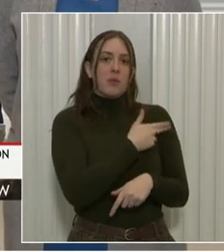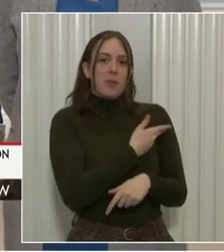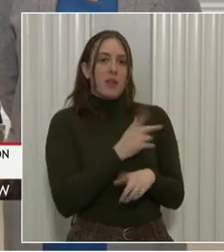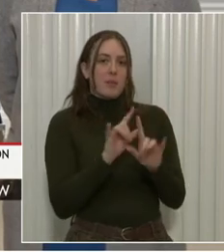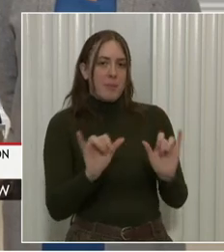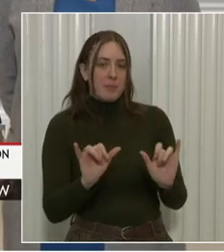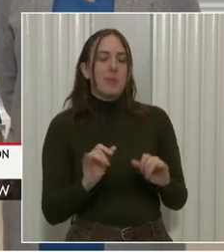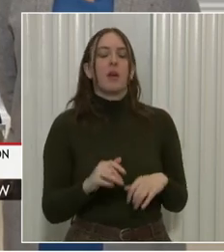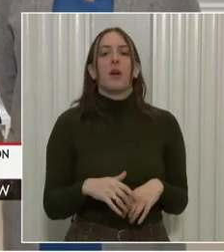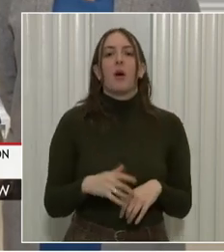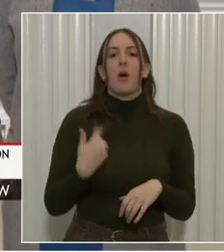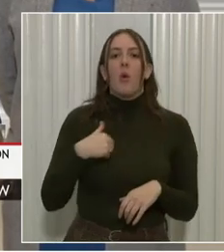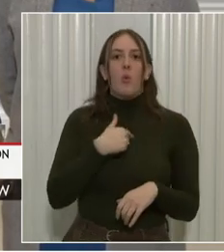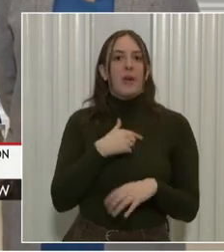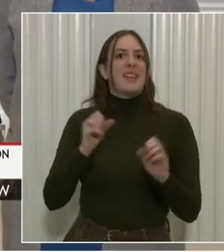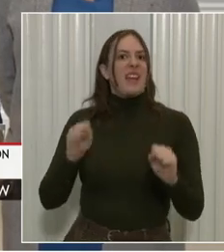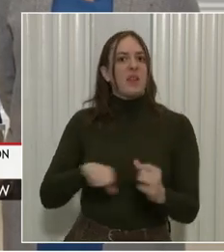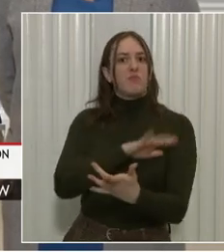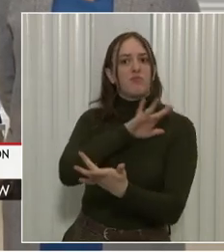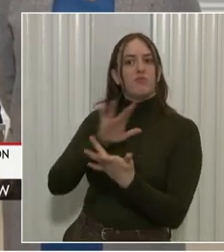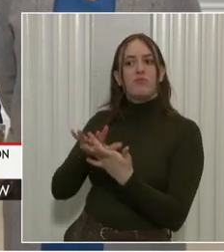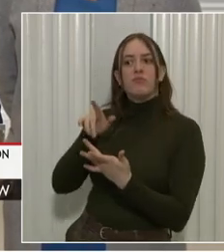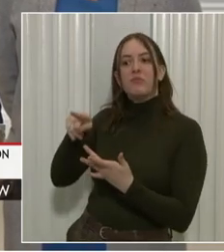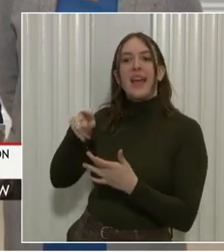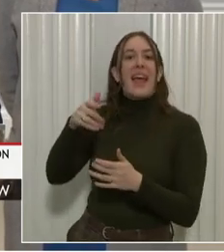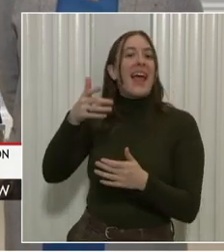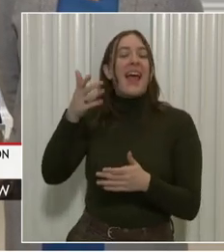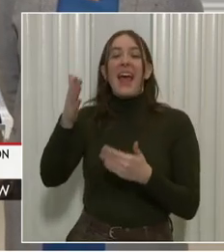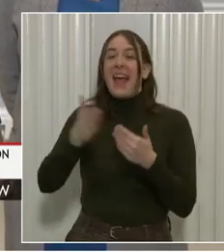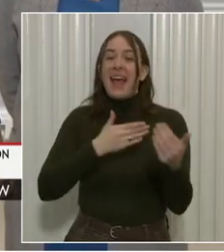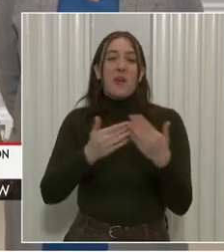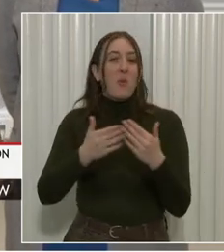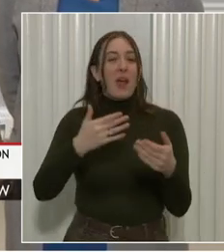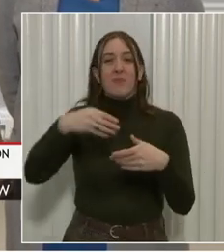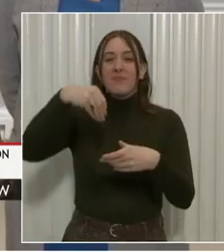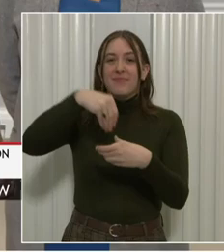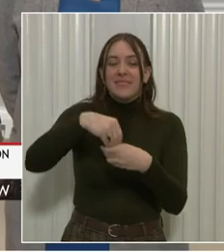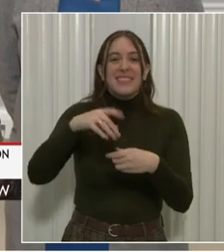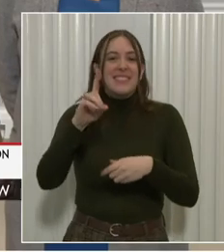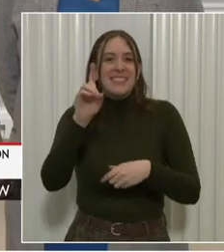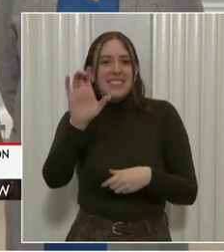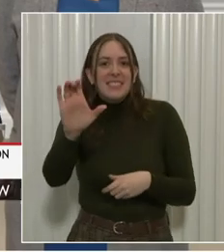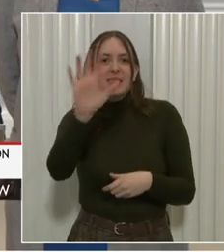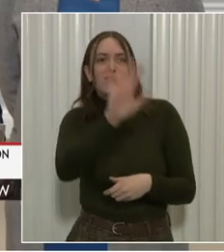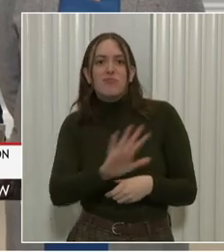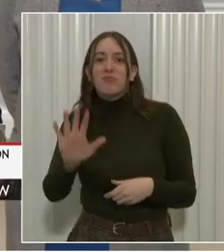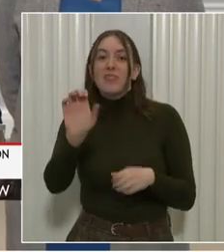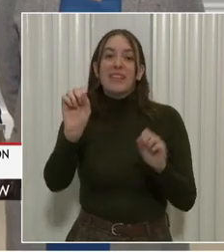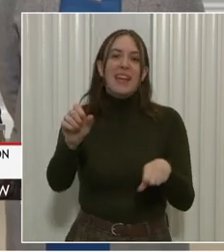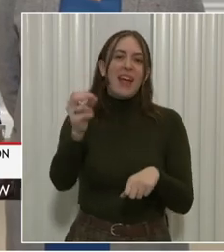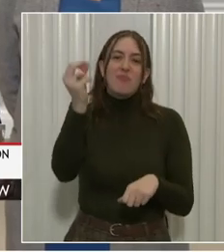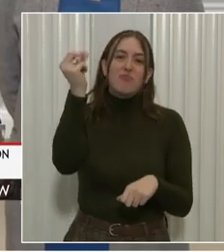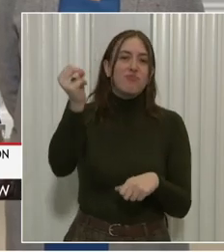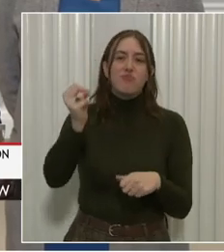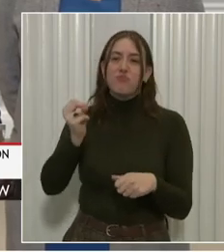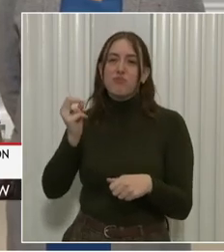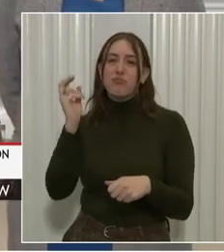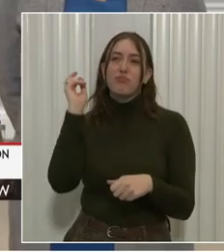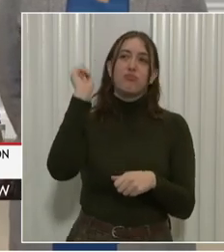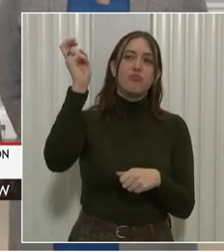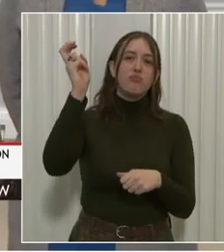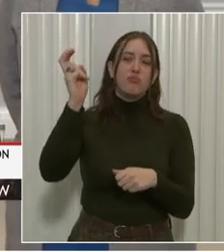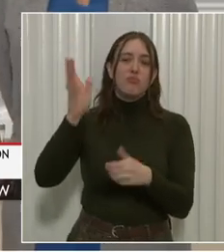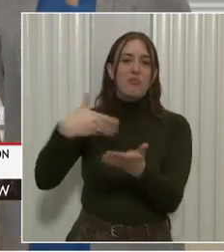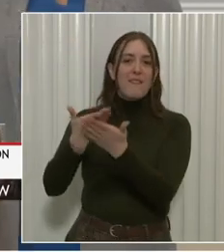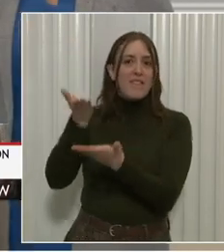any of those personnel, reach any of the corner of the district for any patient that needs blood. but we have to be smart about it. We looked at the data.